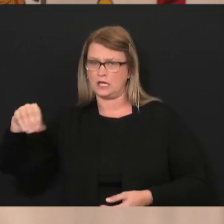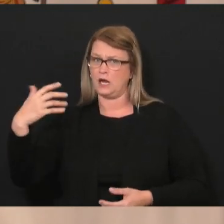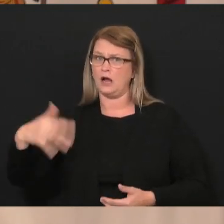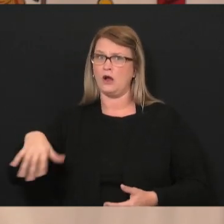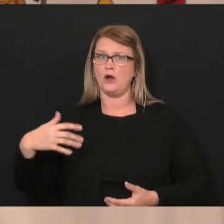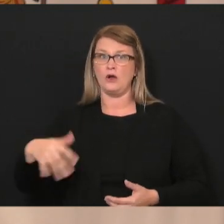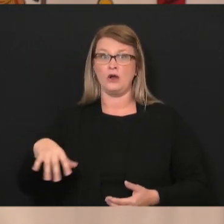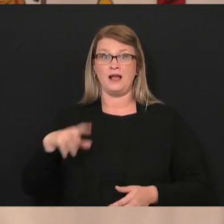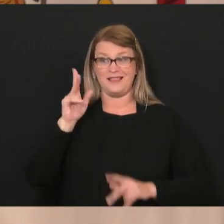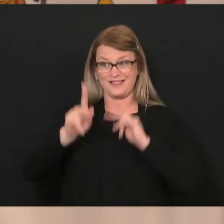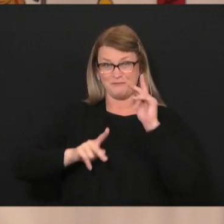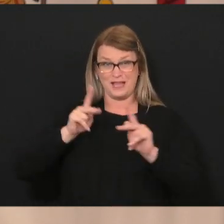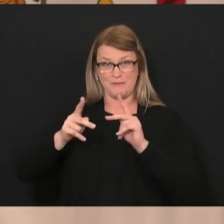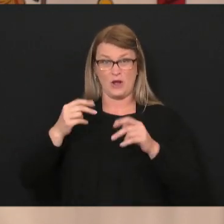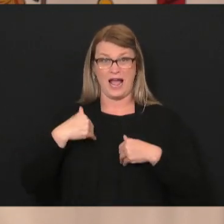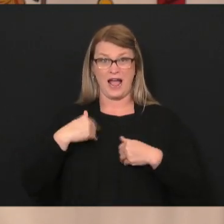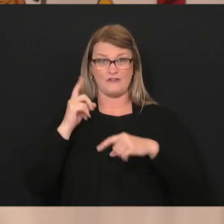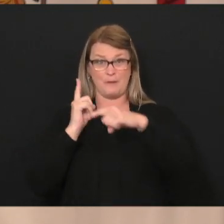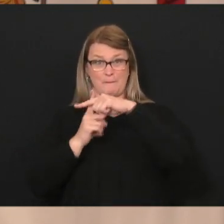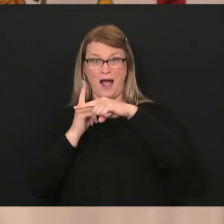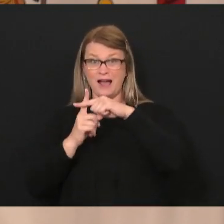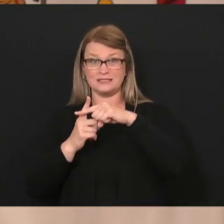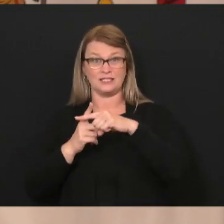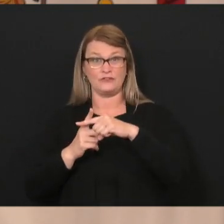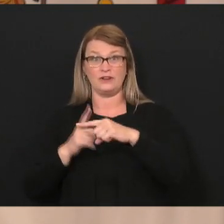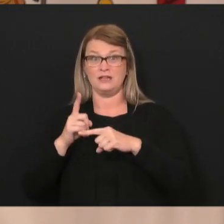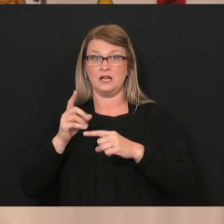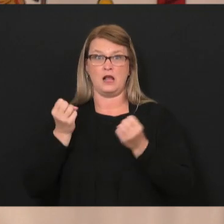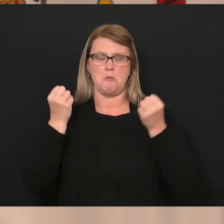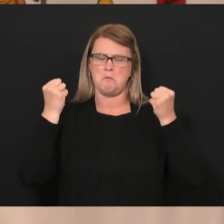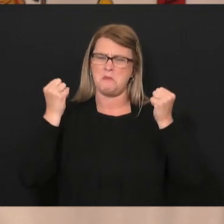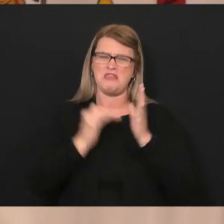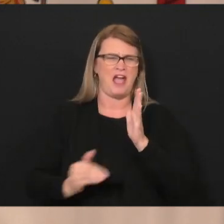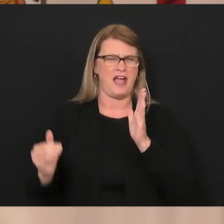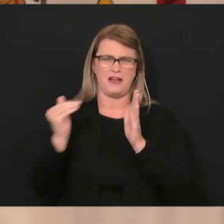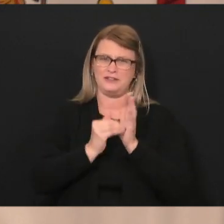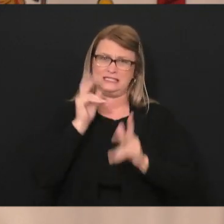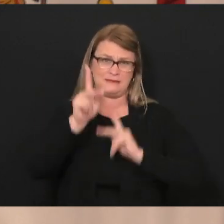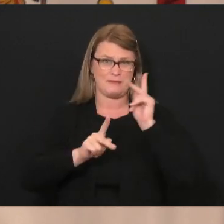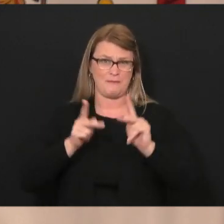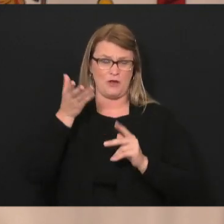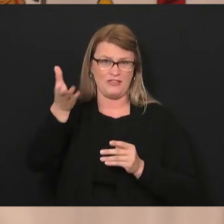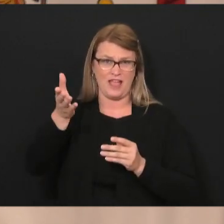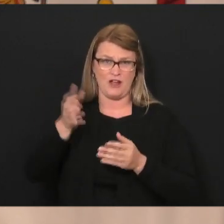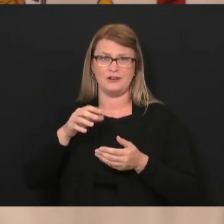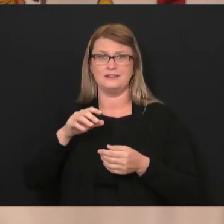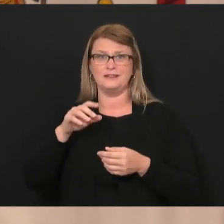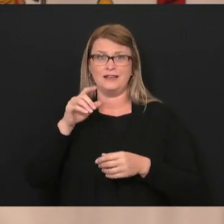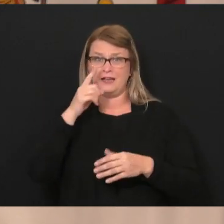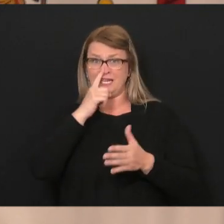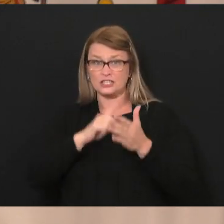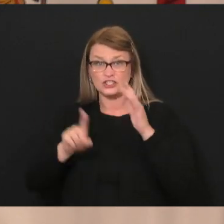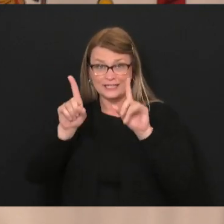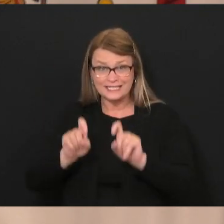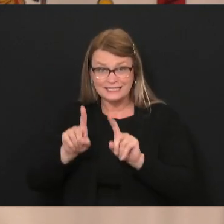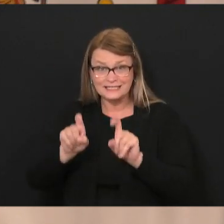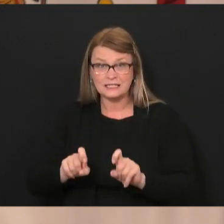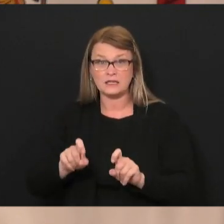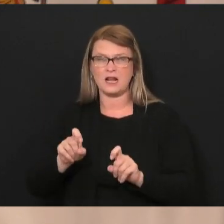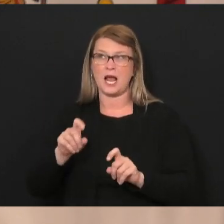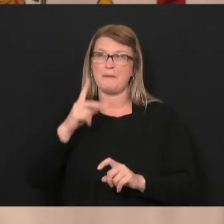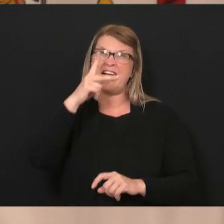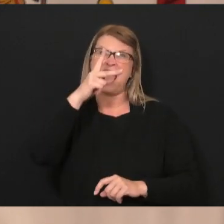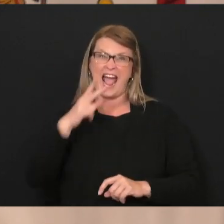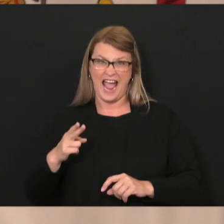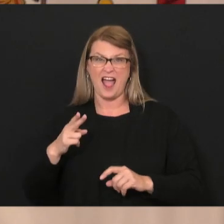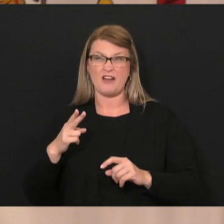that are checked, and there's thousands getting checked, of those people that are getting checked, nearly half of them are